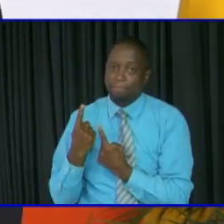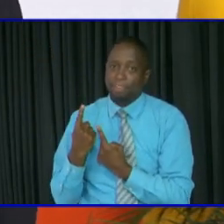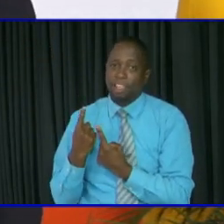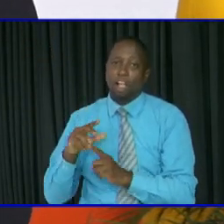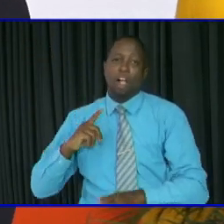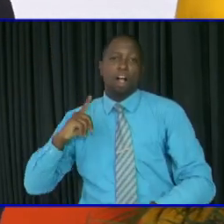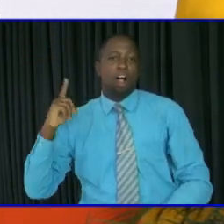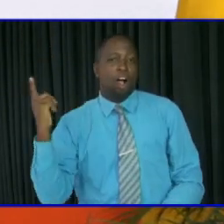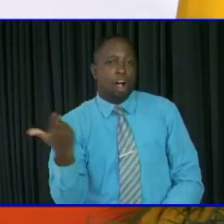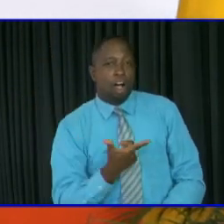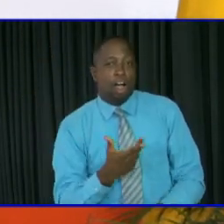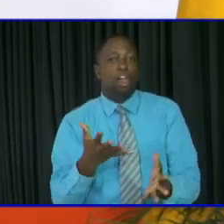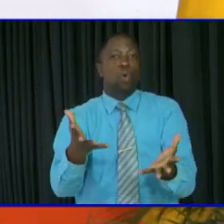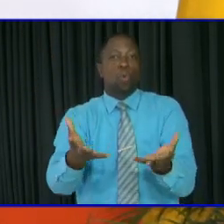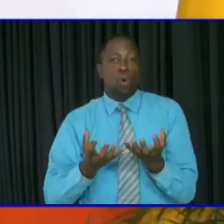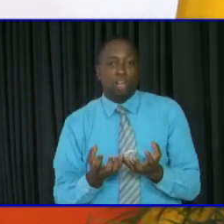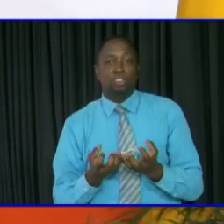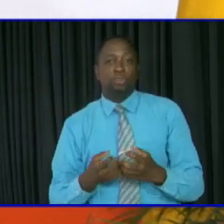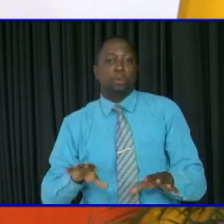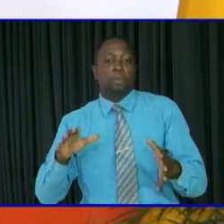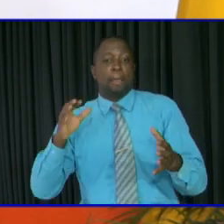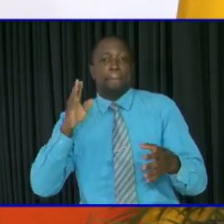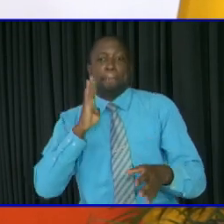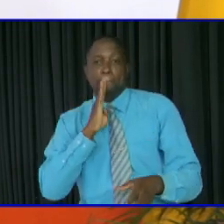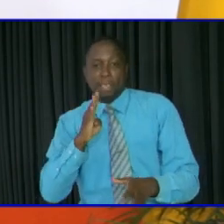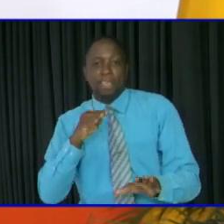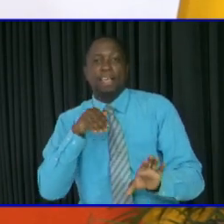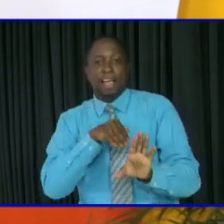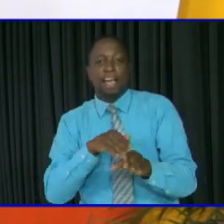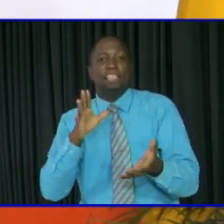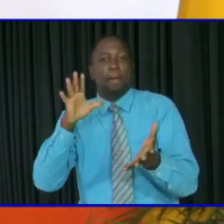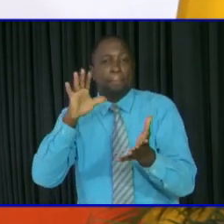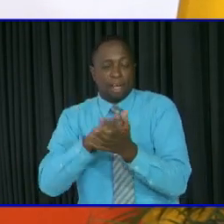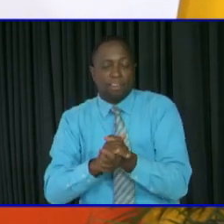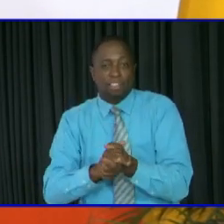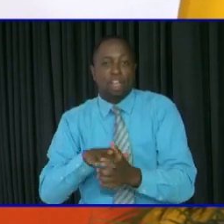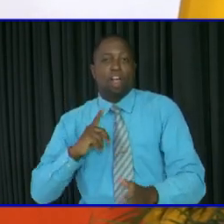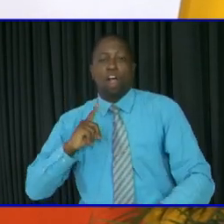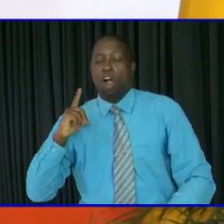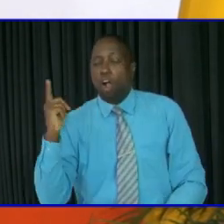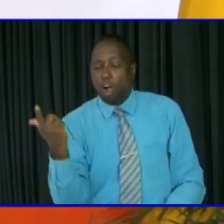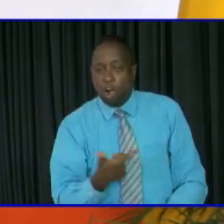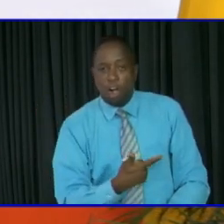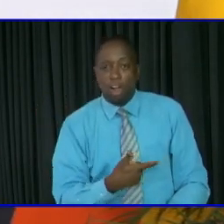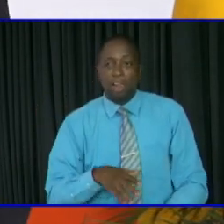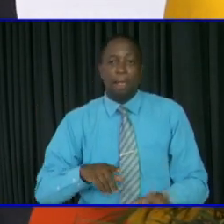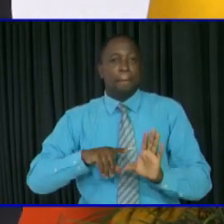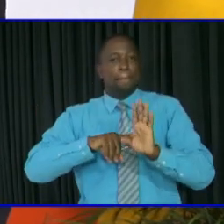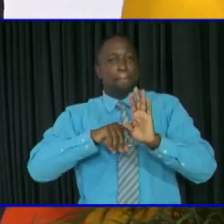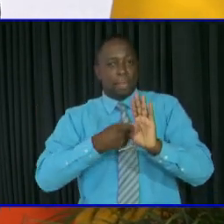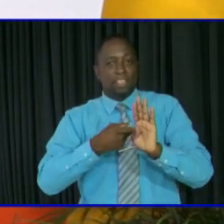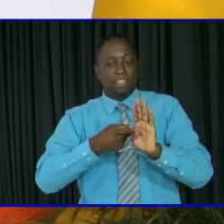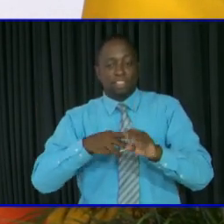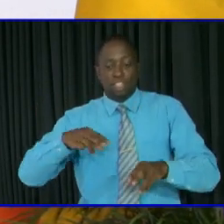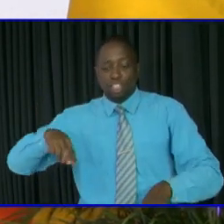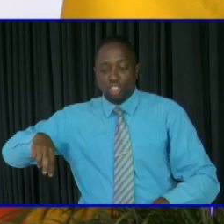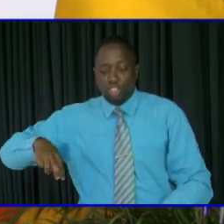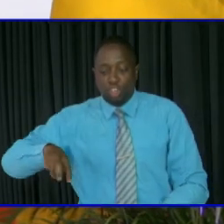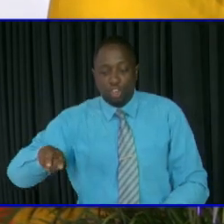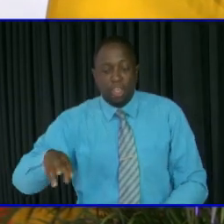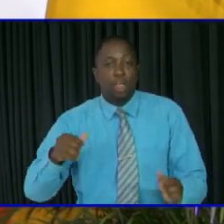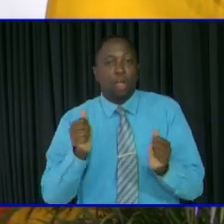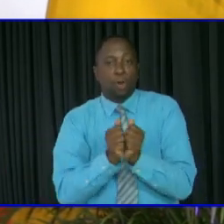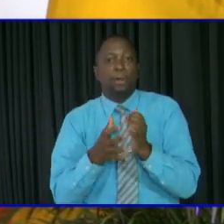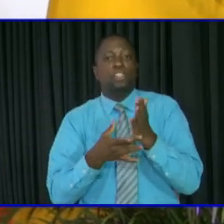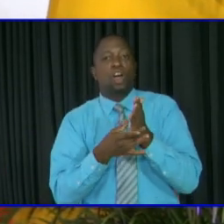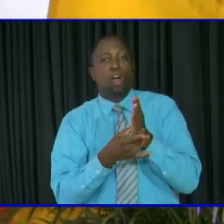be at the marriage. All began the journey with oil, and the oil here represents the Holy Spirit. You can